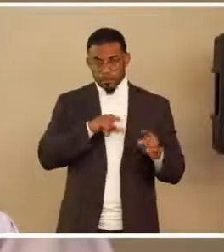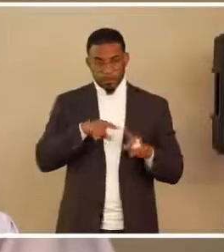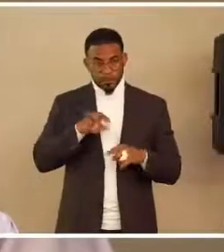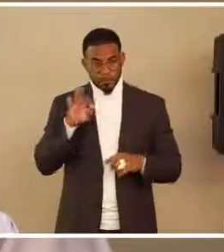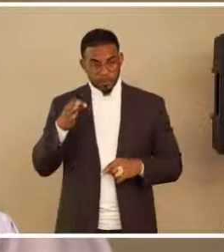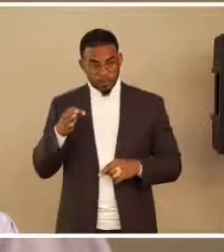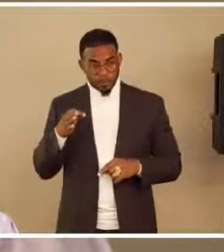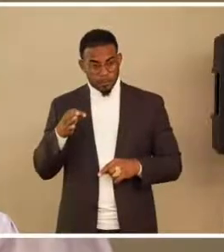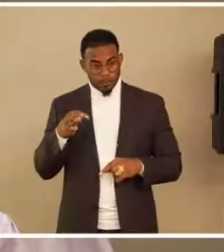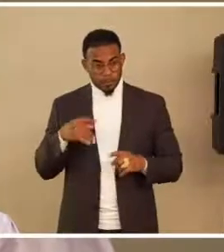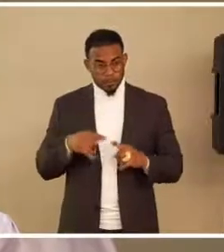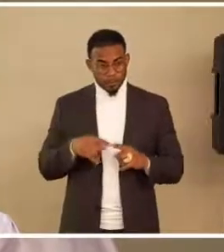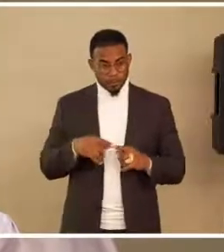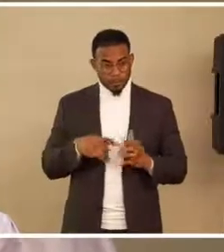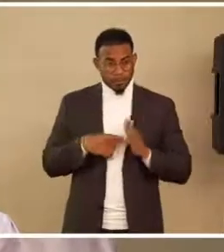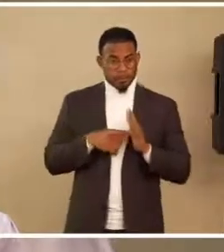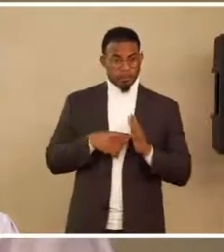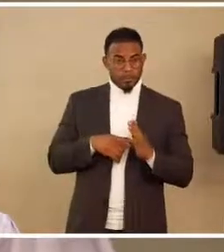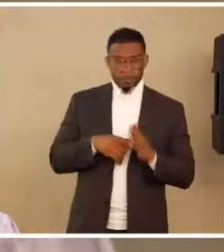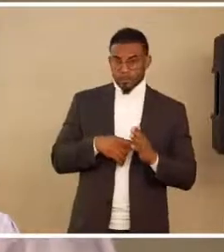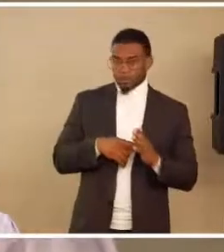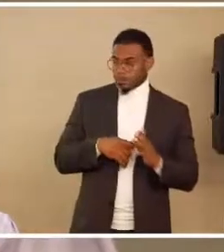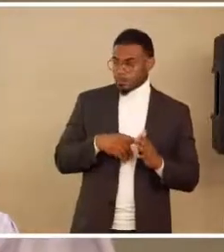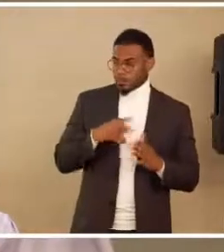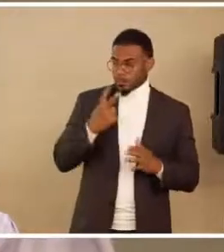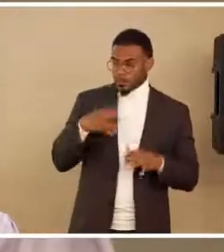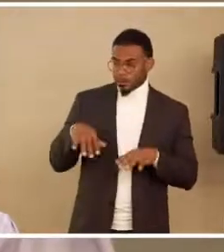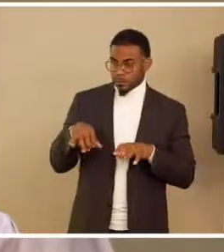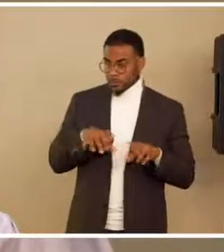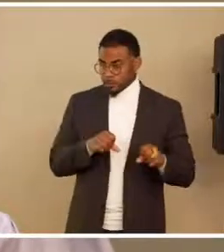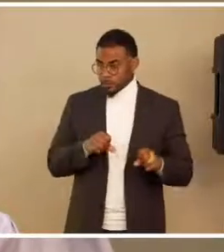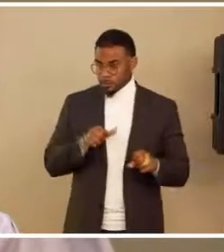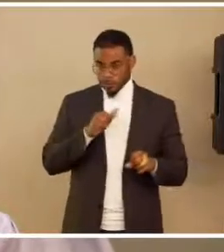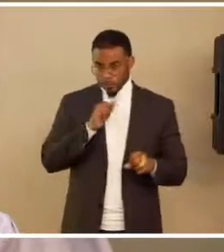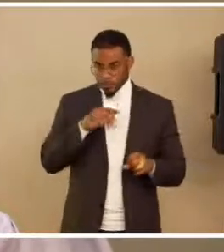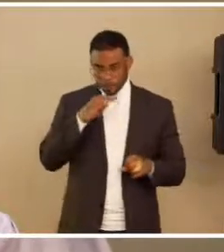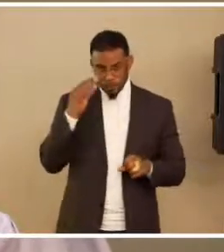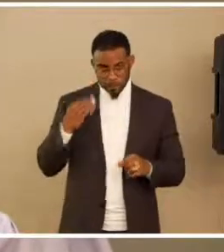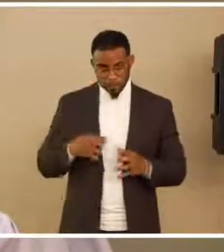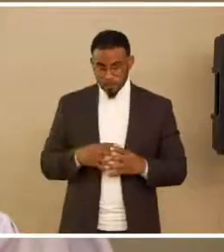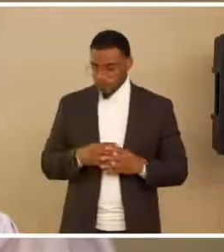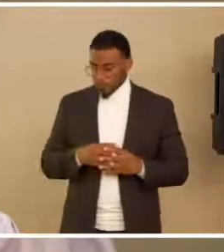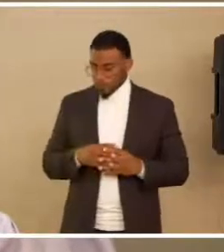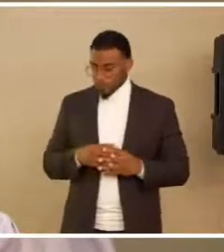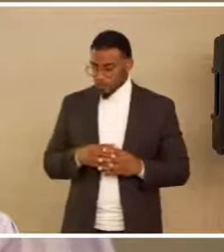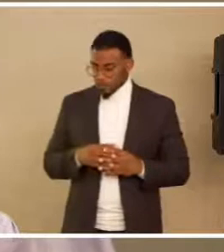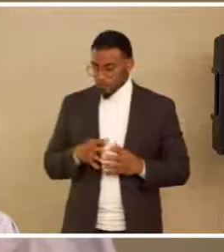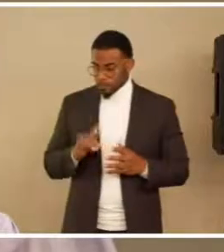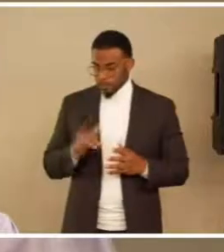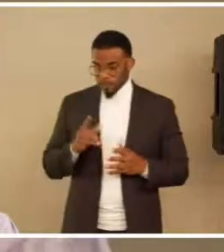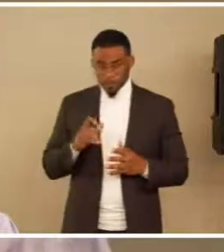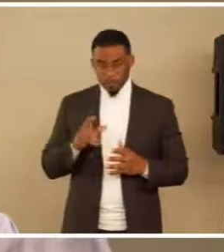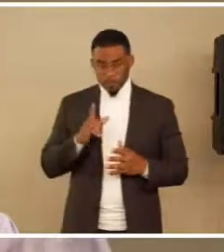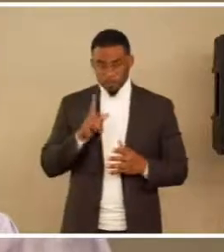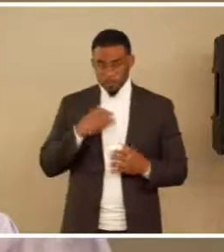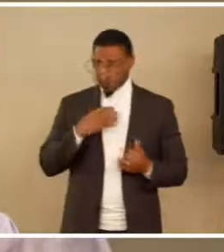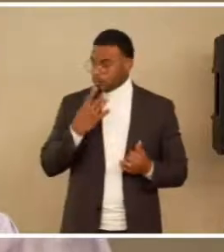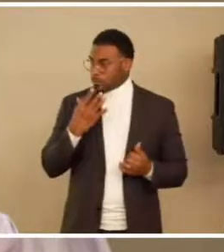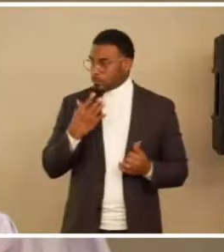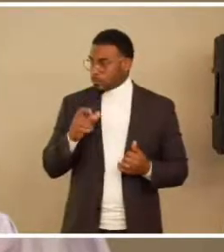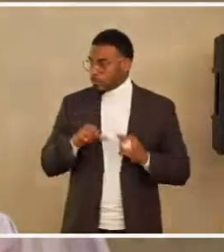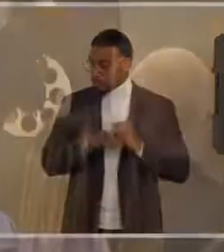coming to France, they presented a picture with two hosts that were not black. Like, so they were not white. Like